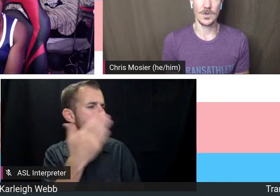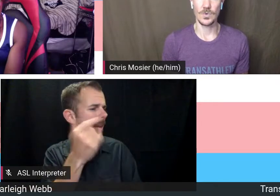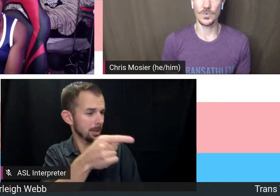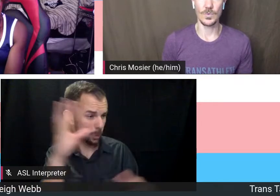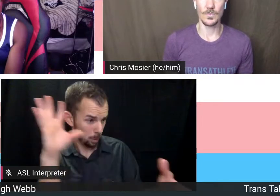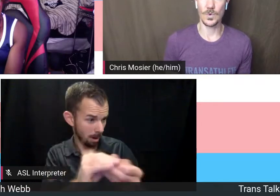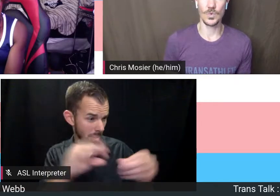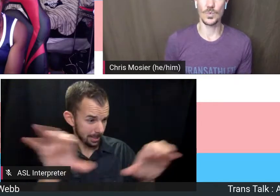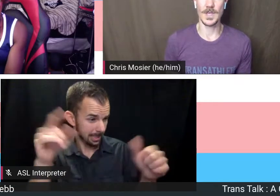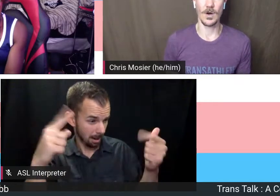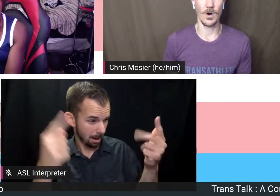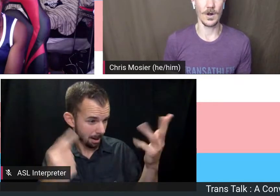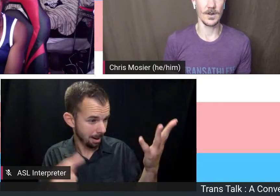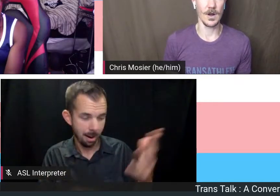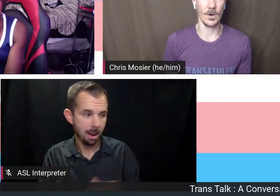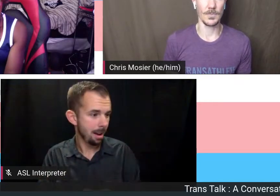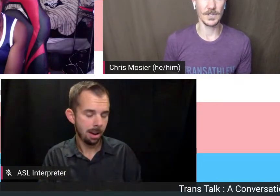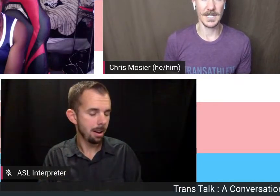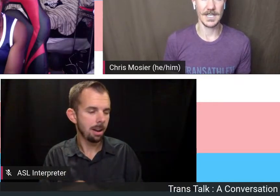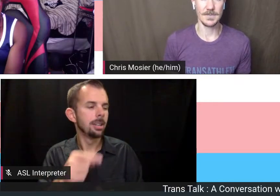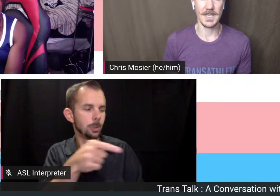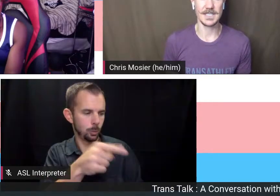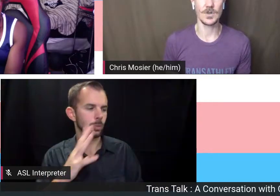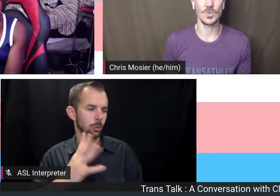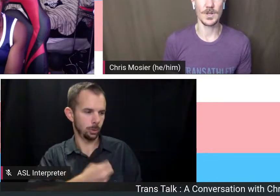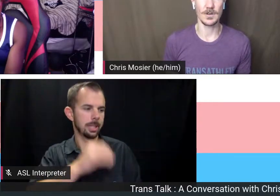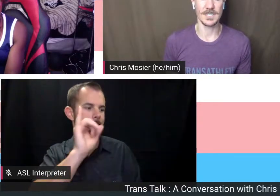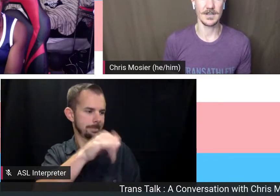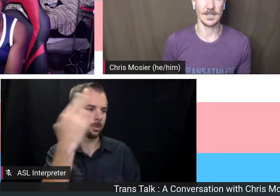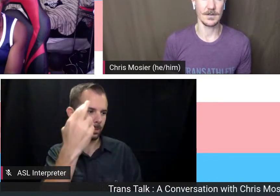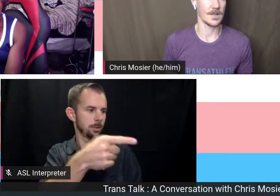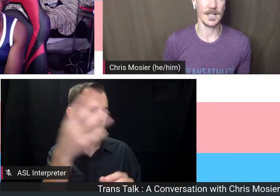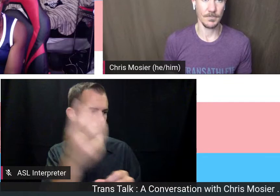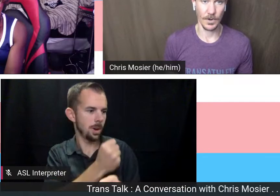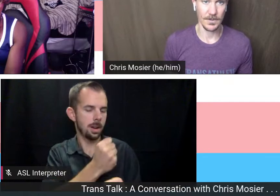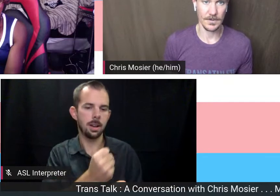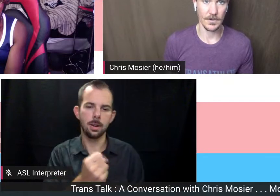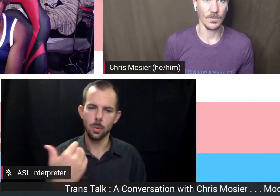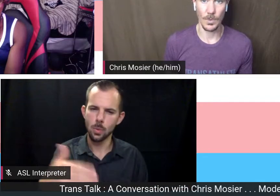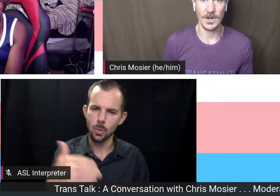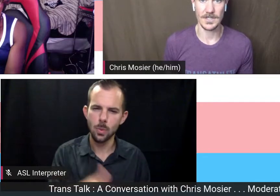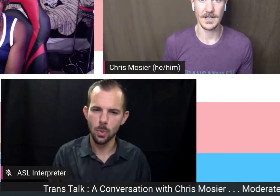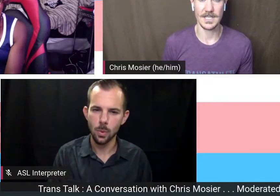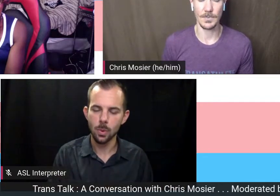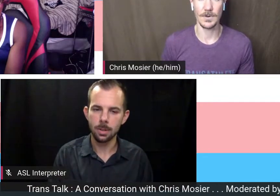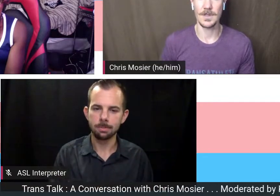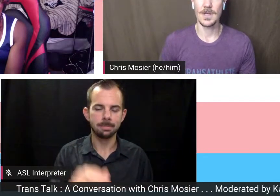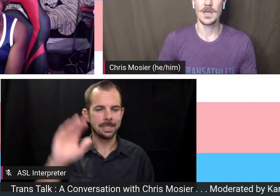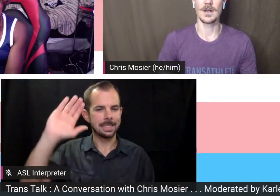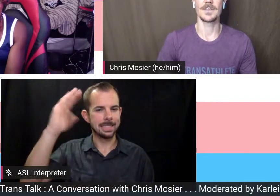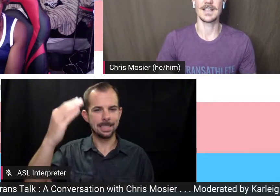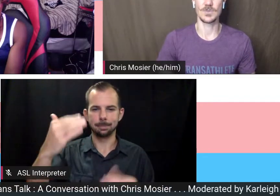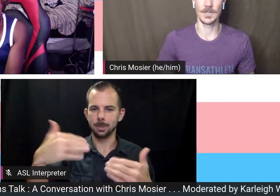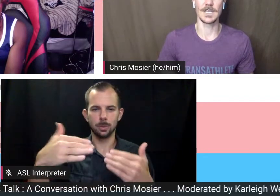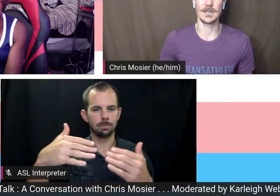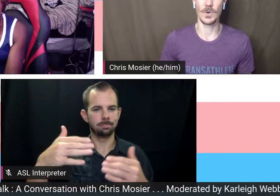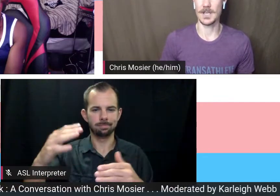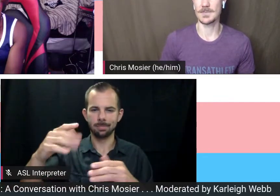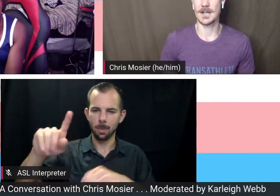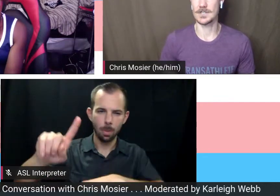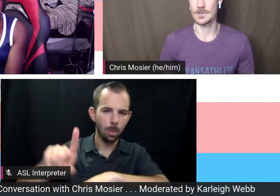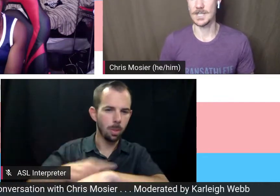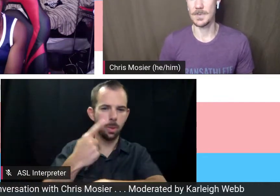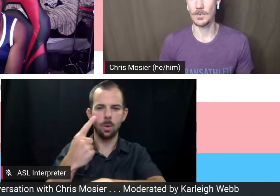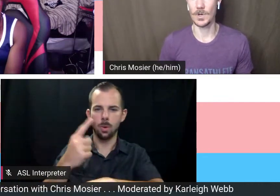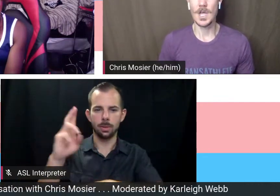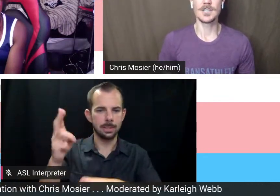about who we are and our abilities based on who we are assigned at birth, or what we are assigned at birth. And I think that's really what it